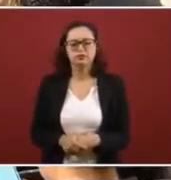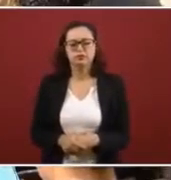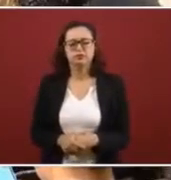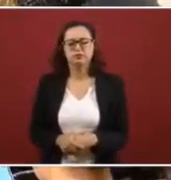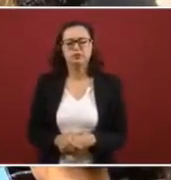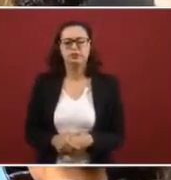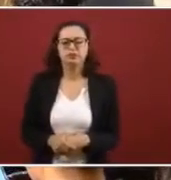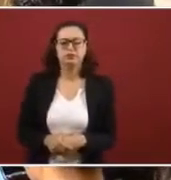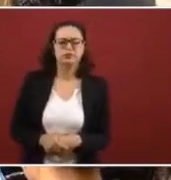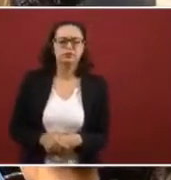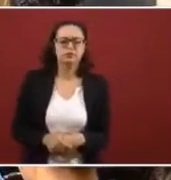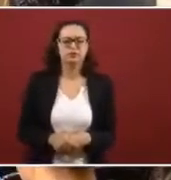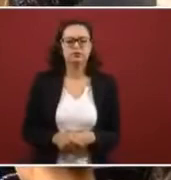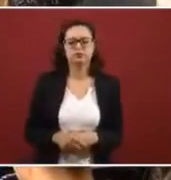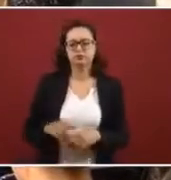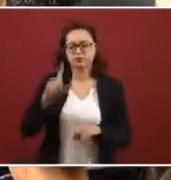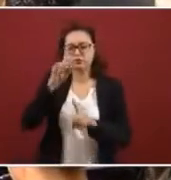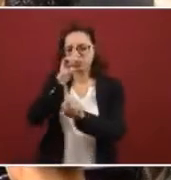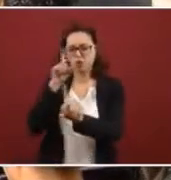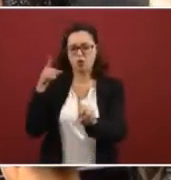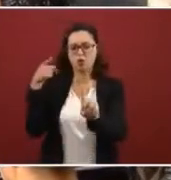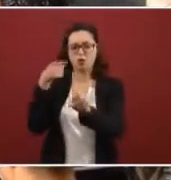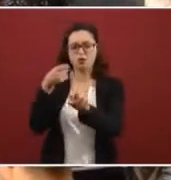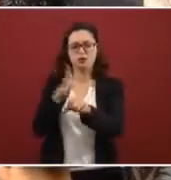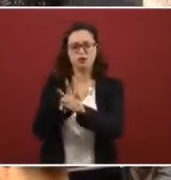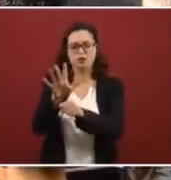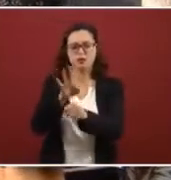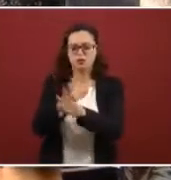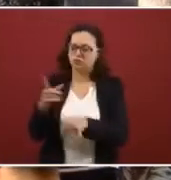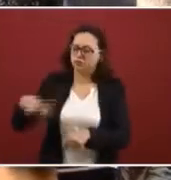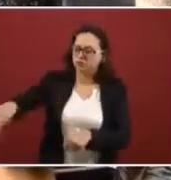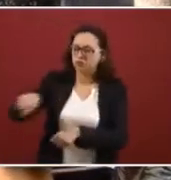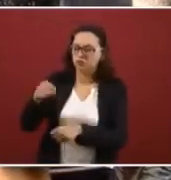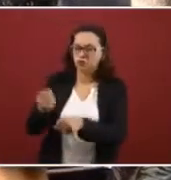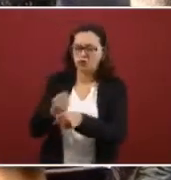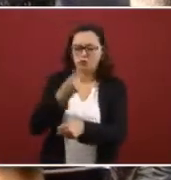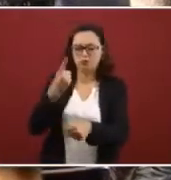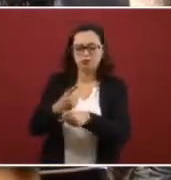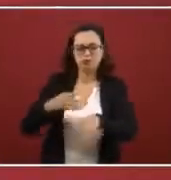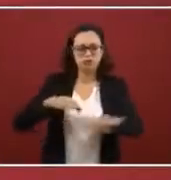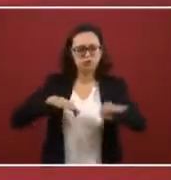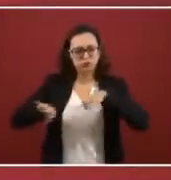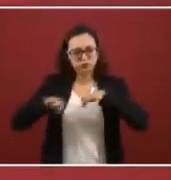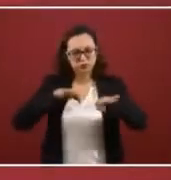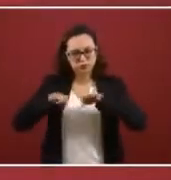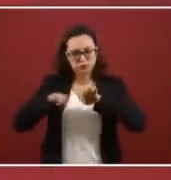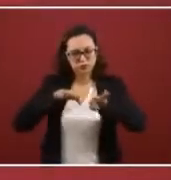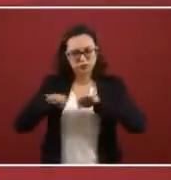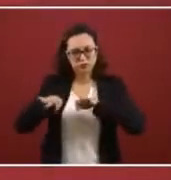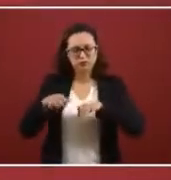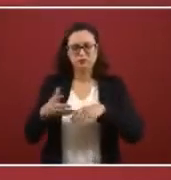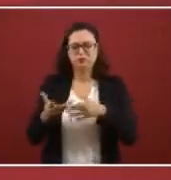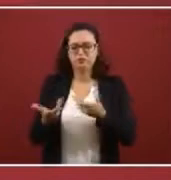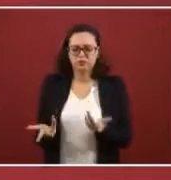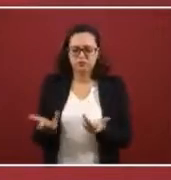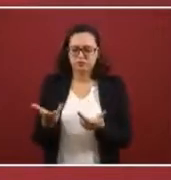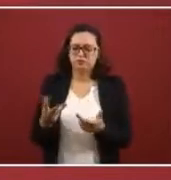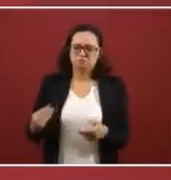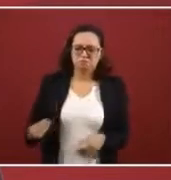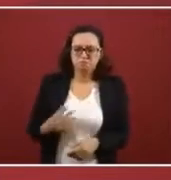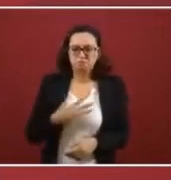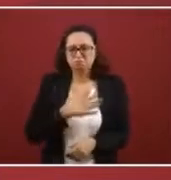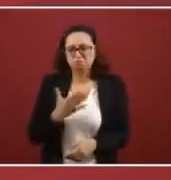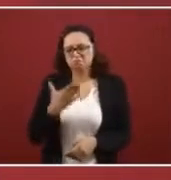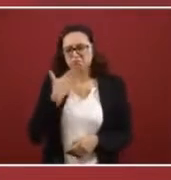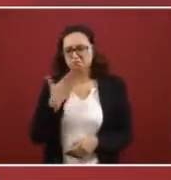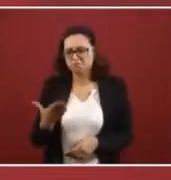places of origin of the immigrants, so that they will have opportunities for work and there